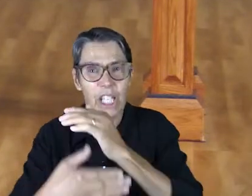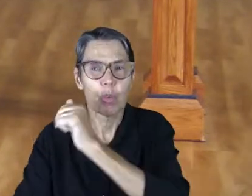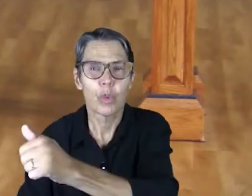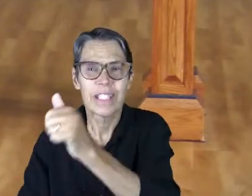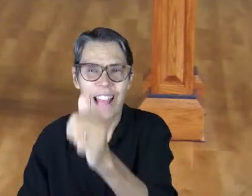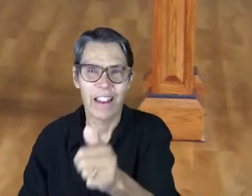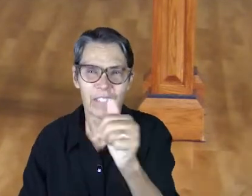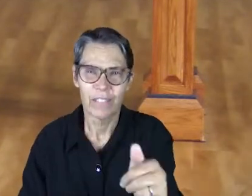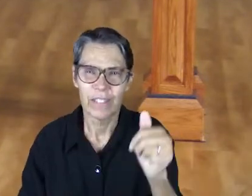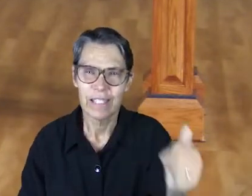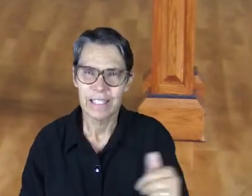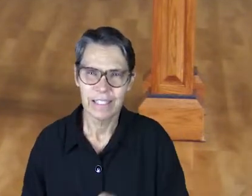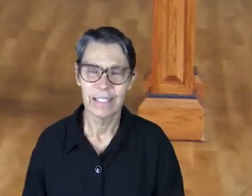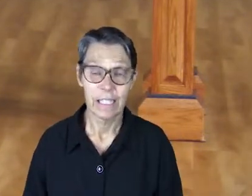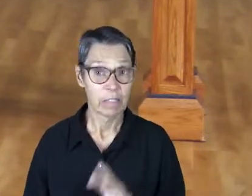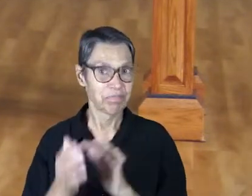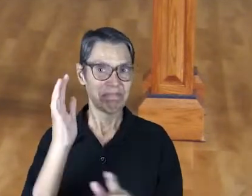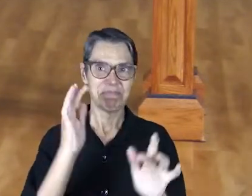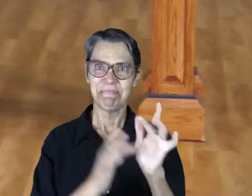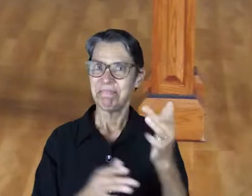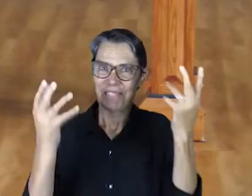And Jesus isn't asking that of us.